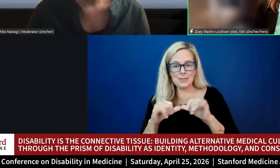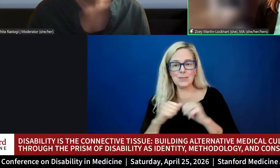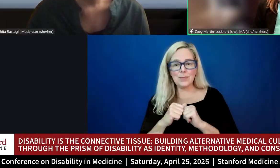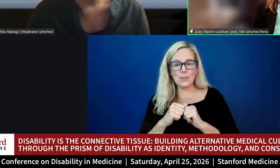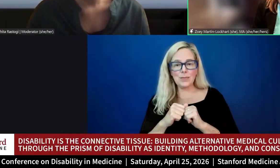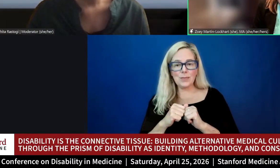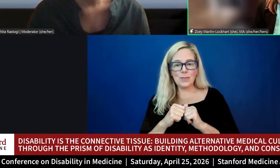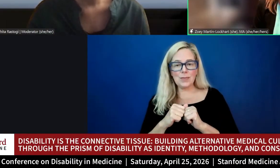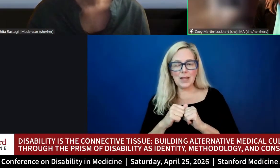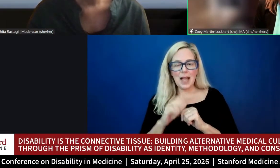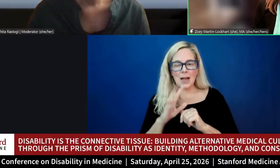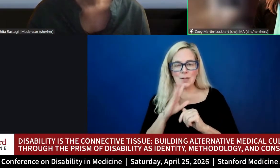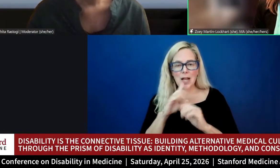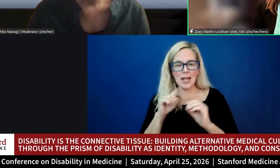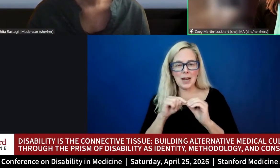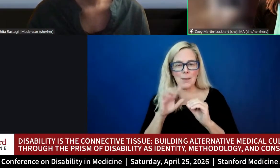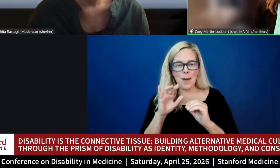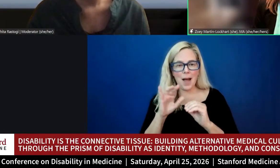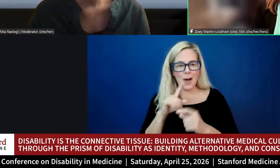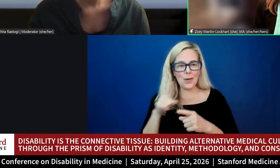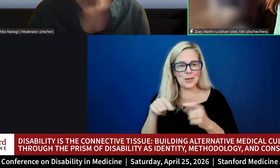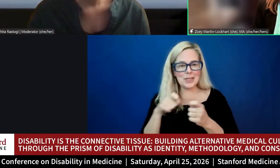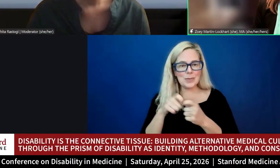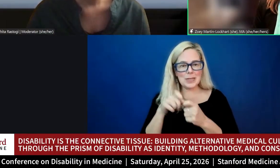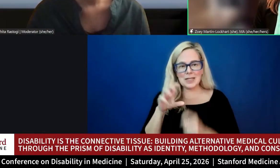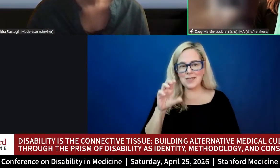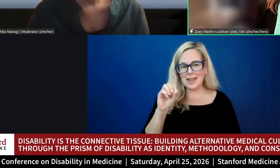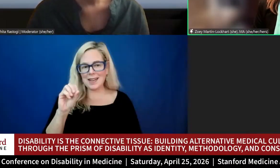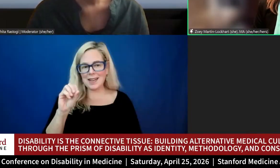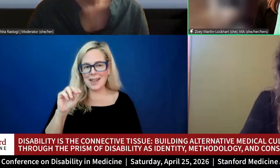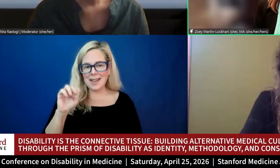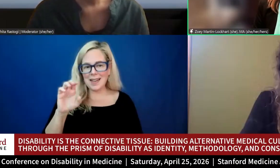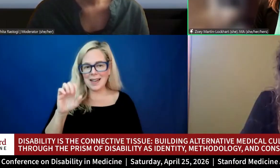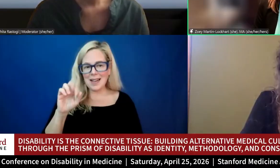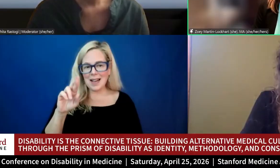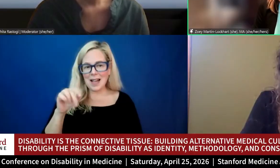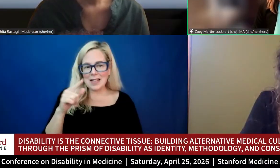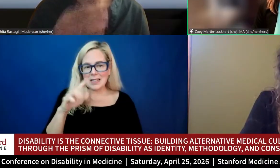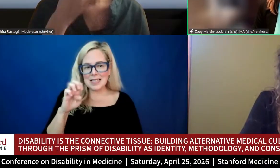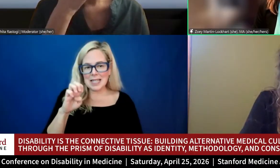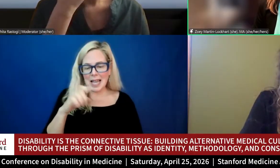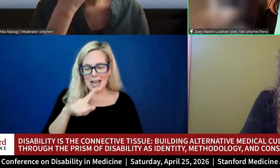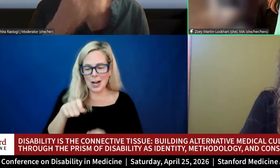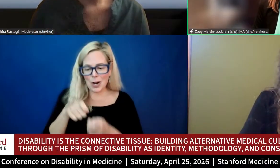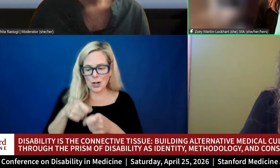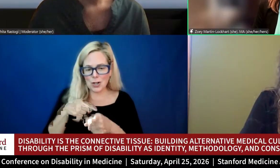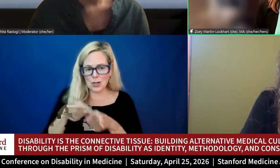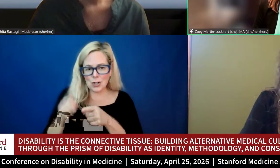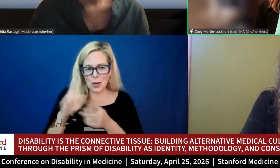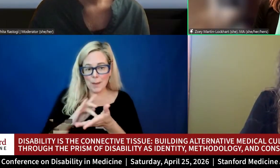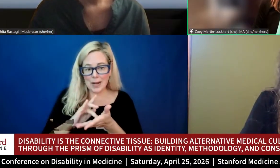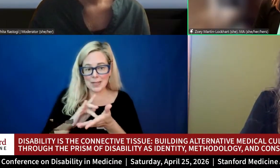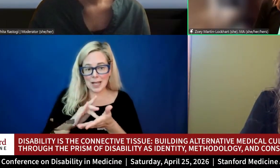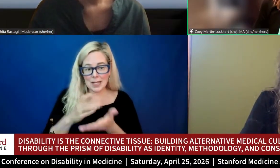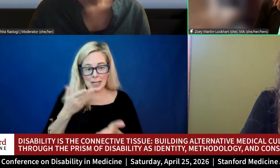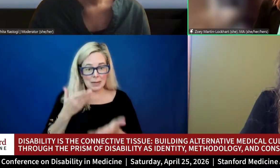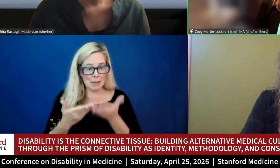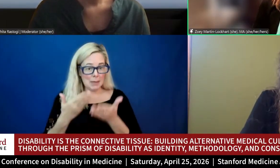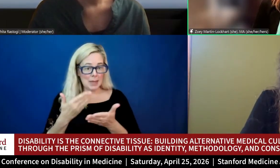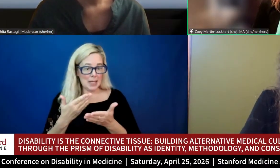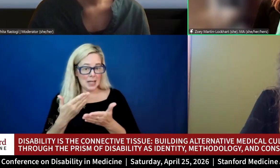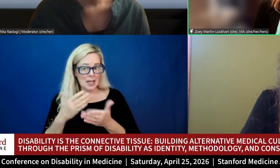medicine actually with somebody very recently, and we were thinking about how disability fit in that. Like maybe it's a good option